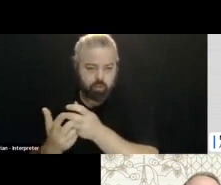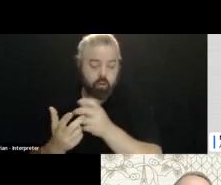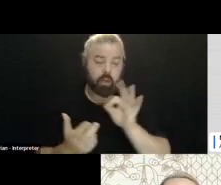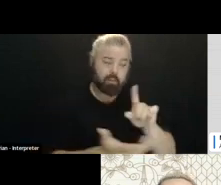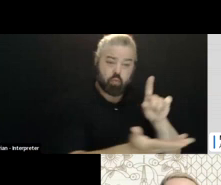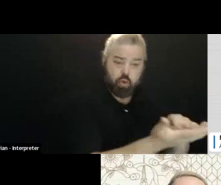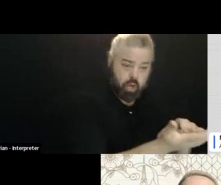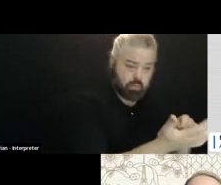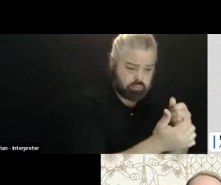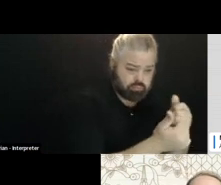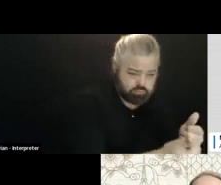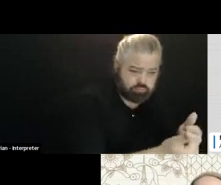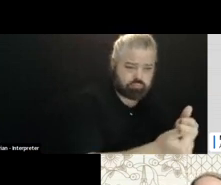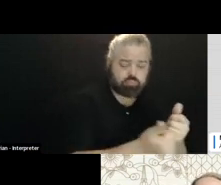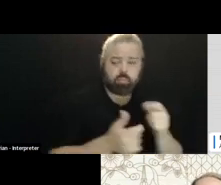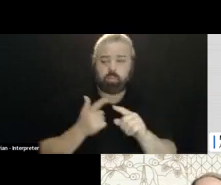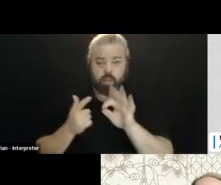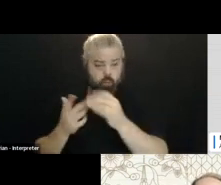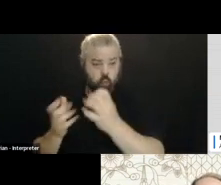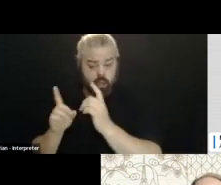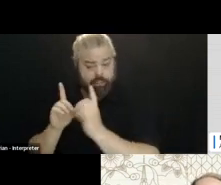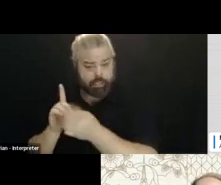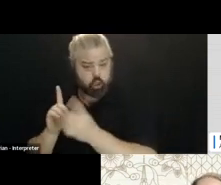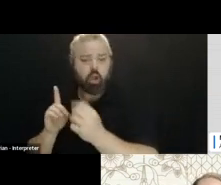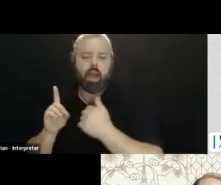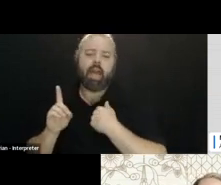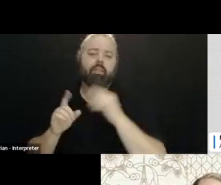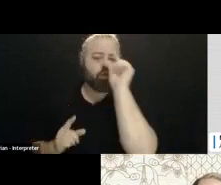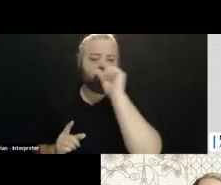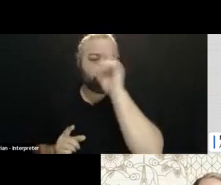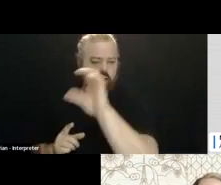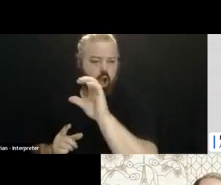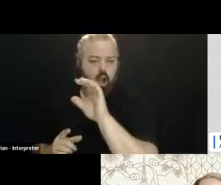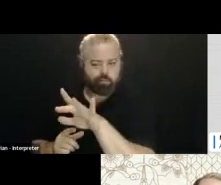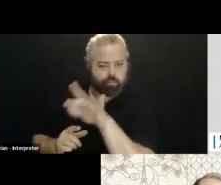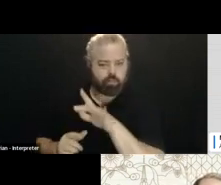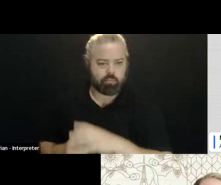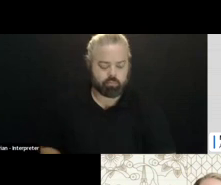accessing it. If you wanted it digitally, we had a Google Doc. You could access it that way.